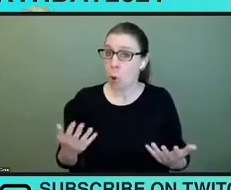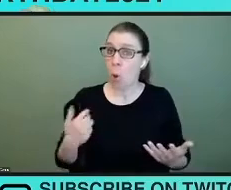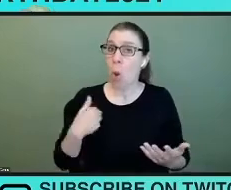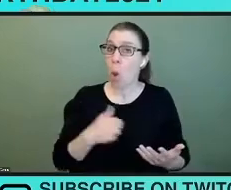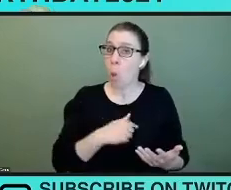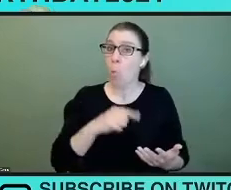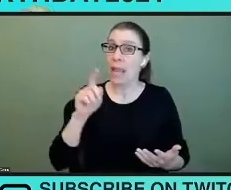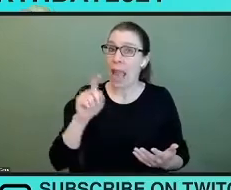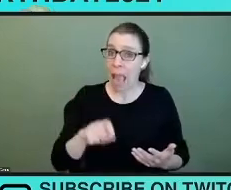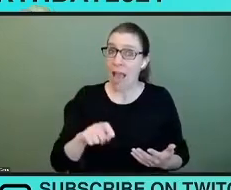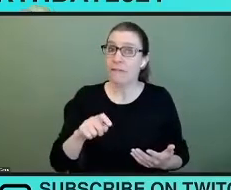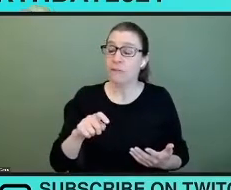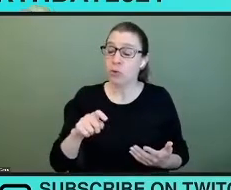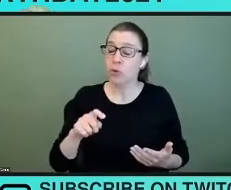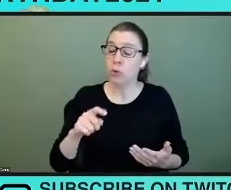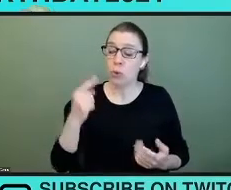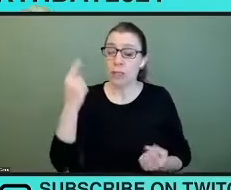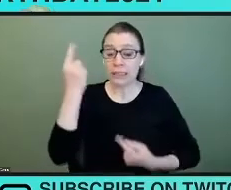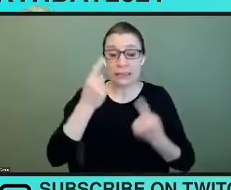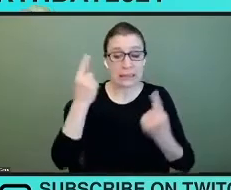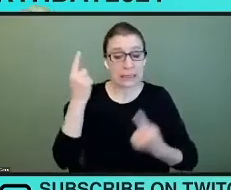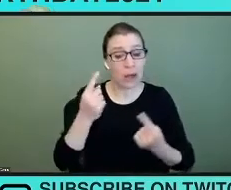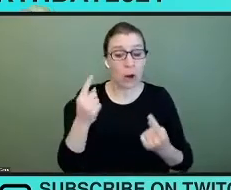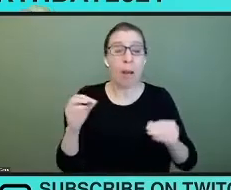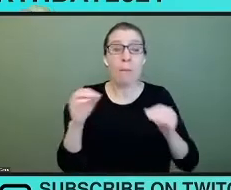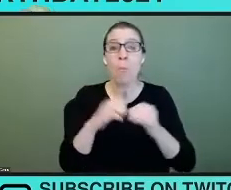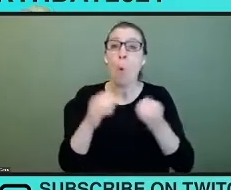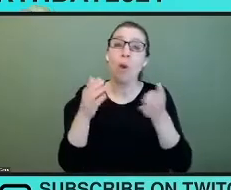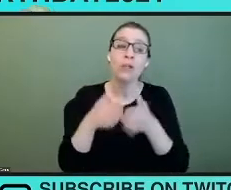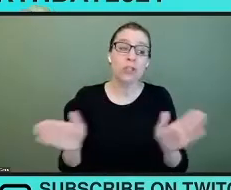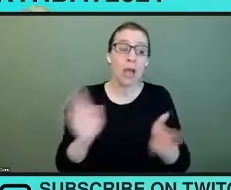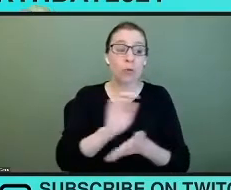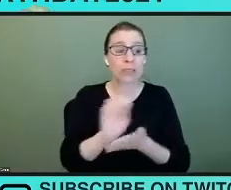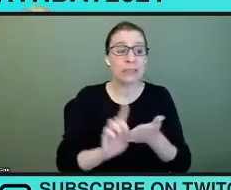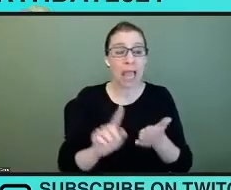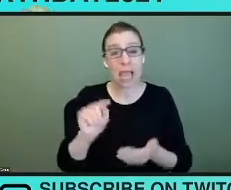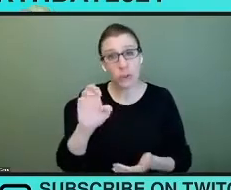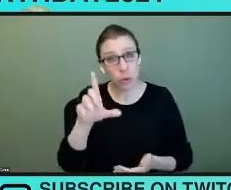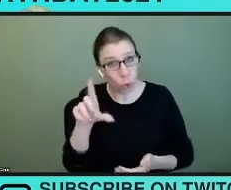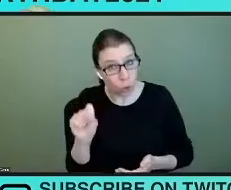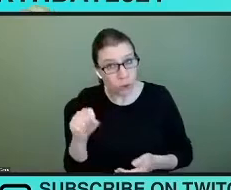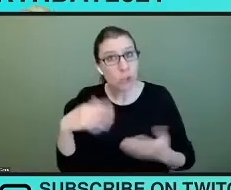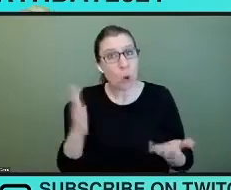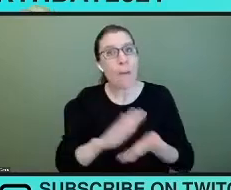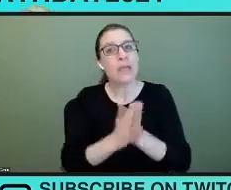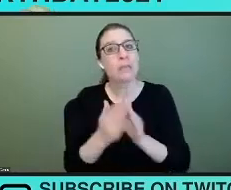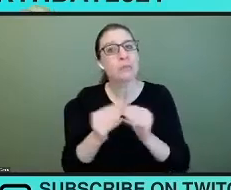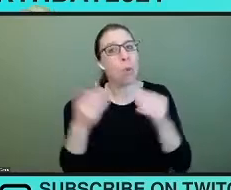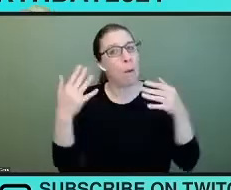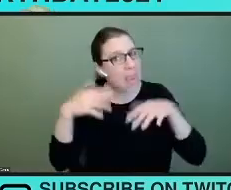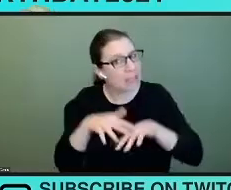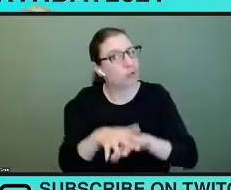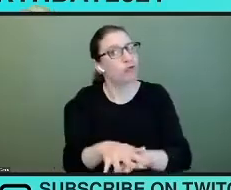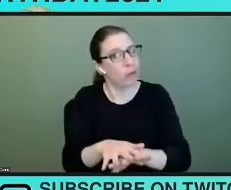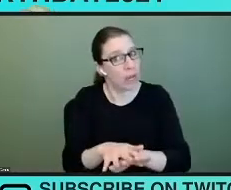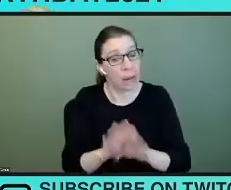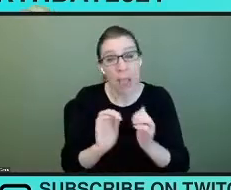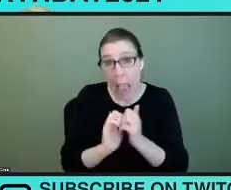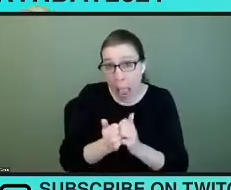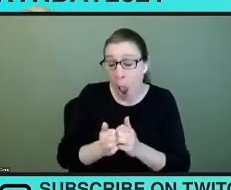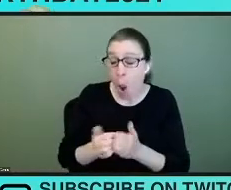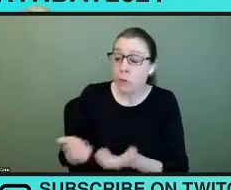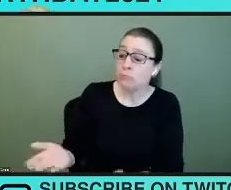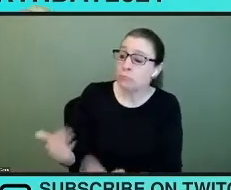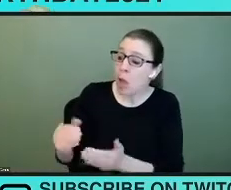general design rules so that it becomes mainstream. And to do that, we of course have to teach our students to be able to design